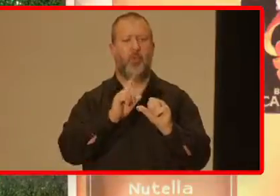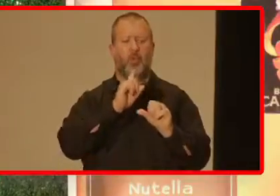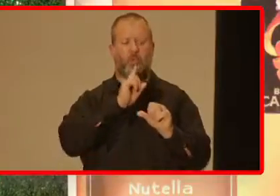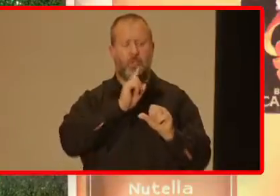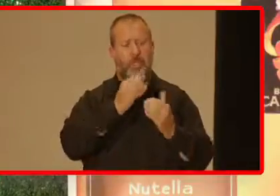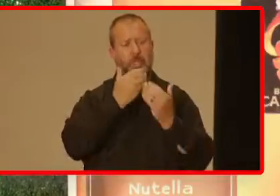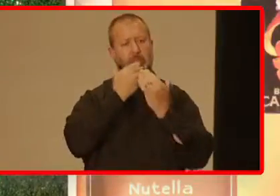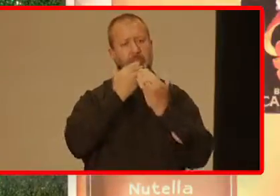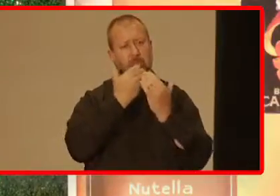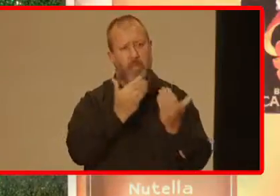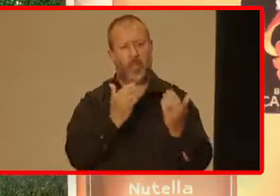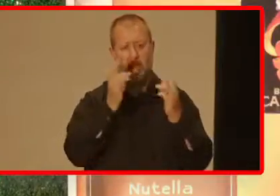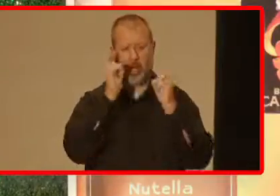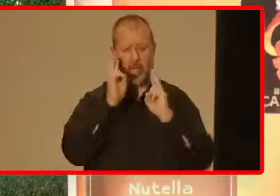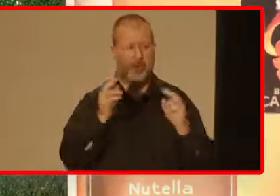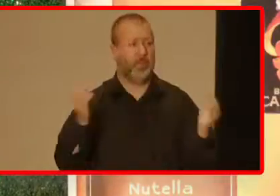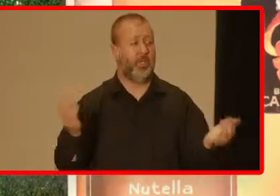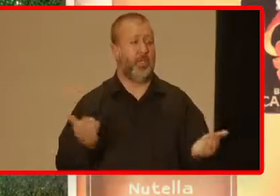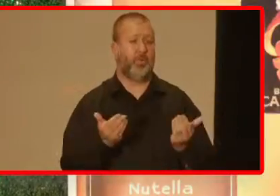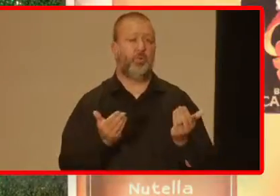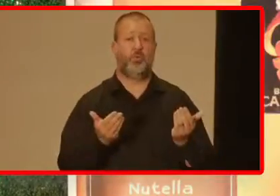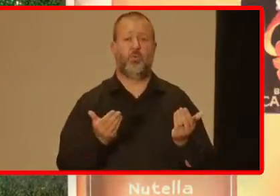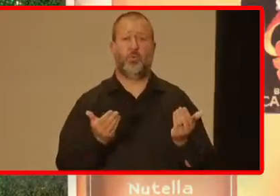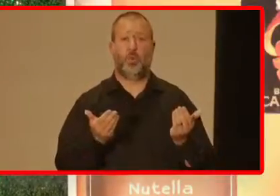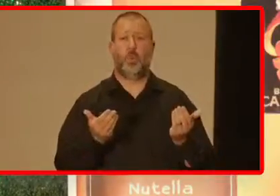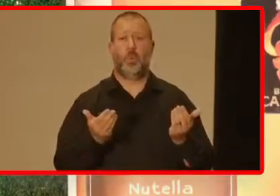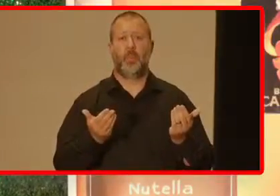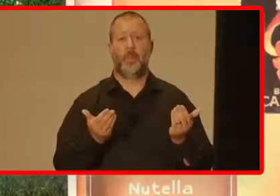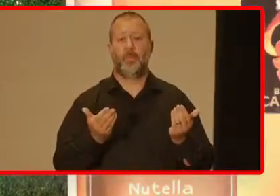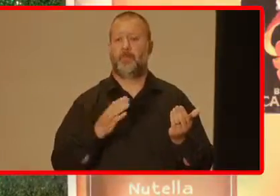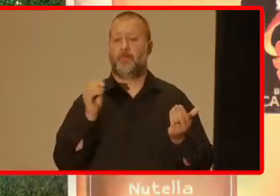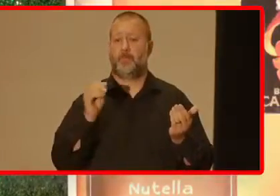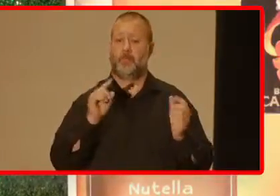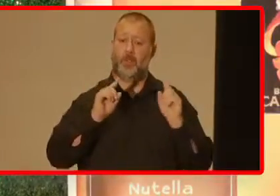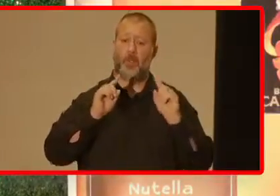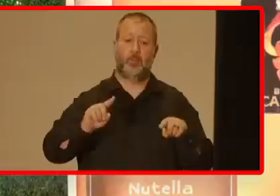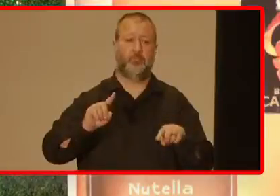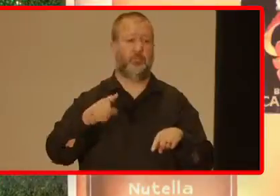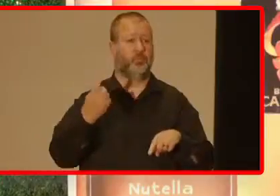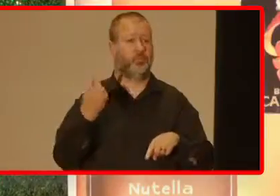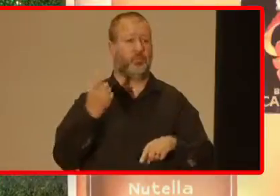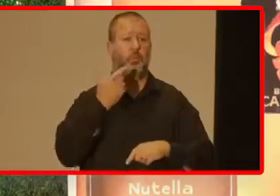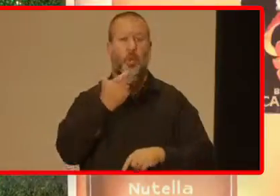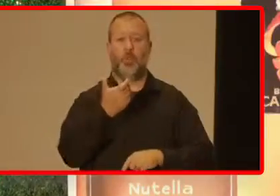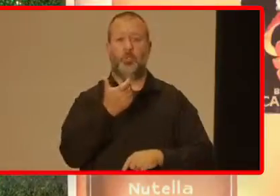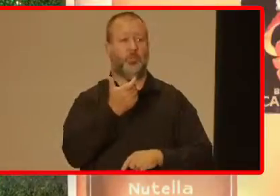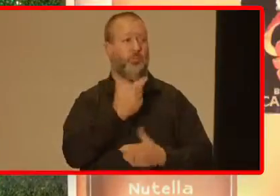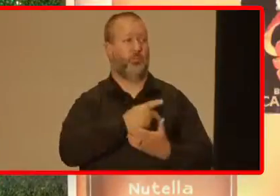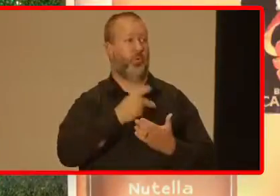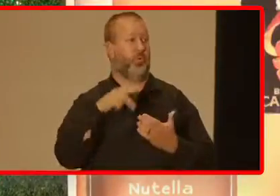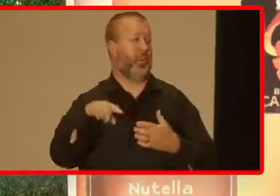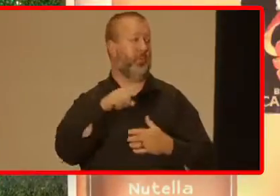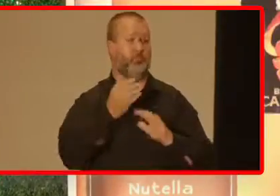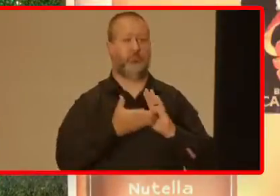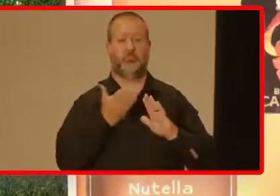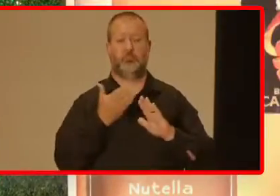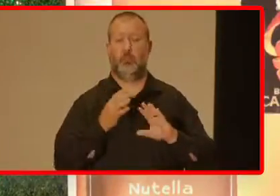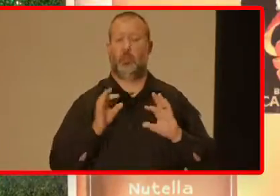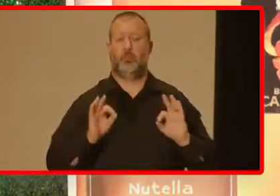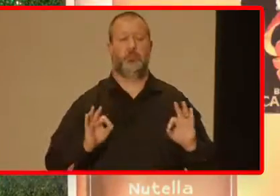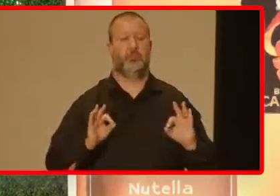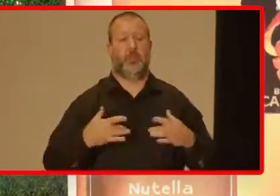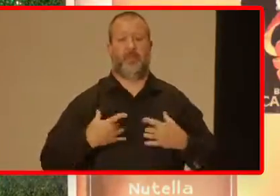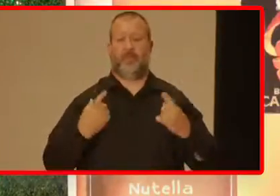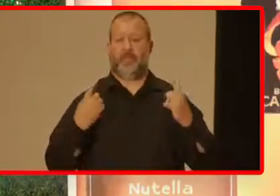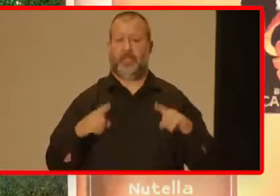you. It is an honor for me to be here and to come and just watch the whole program and the